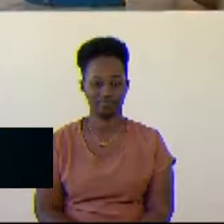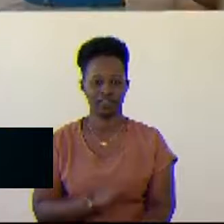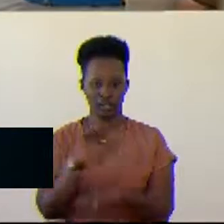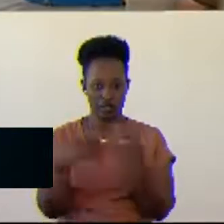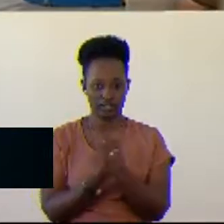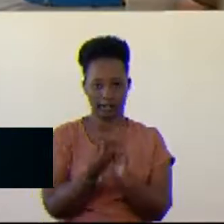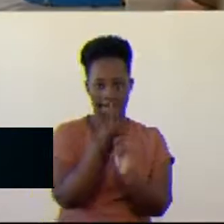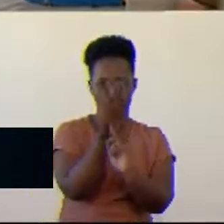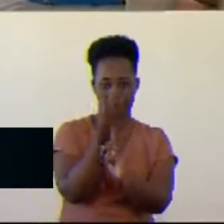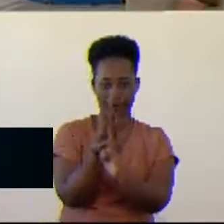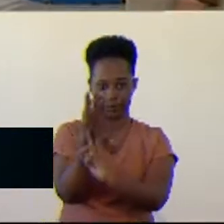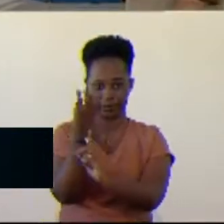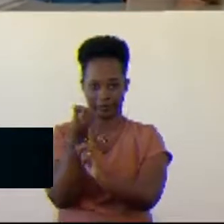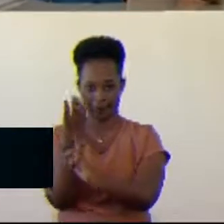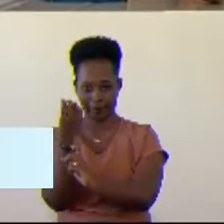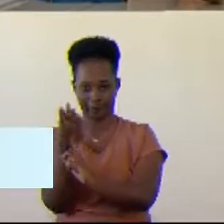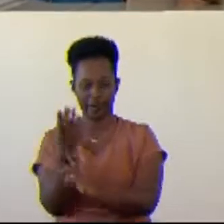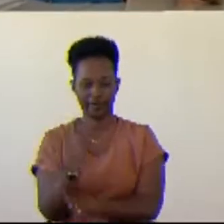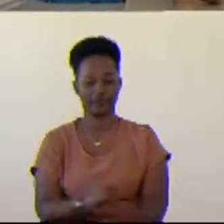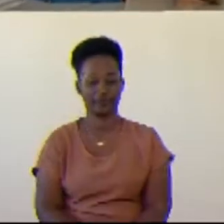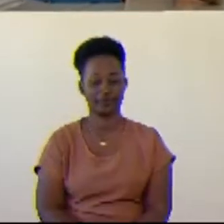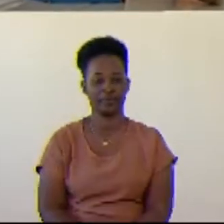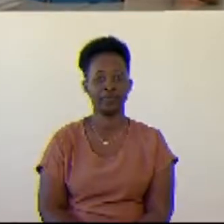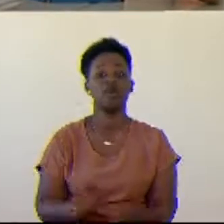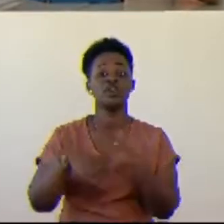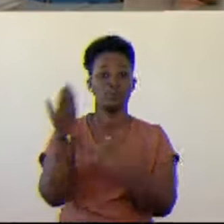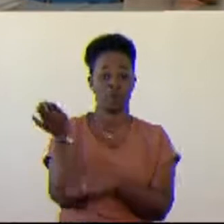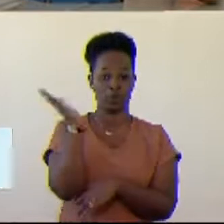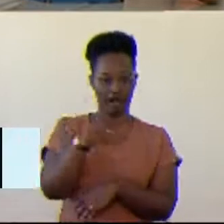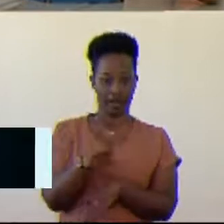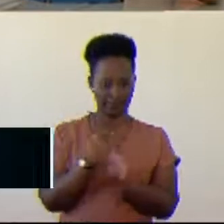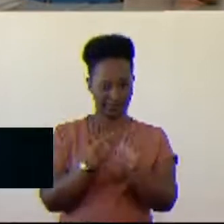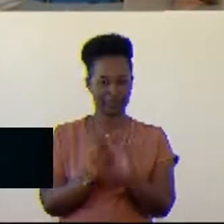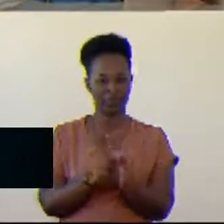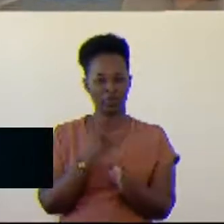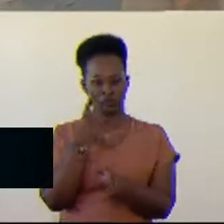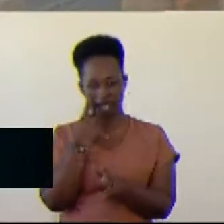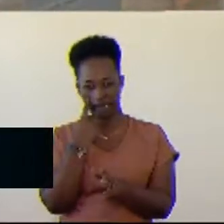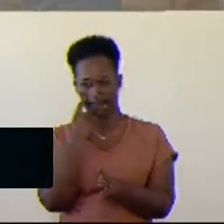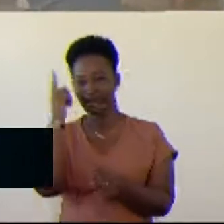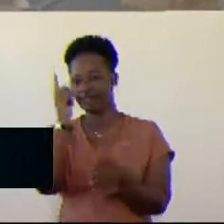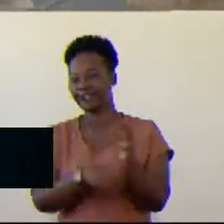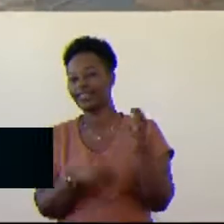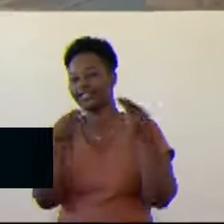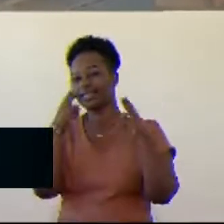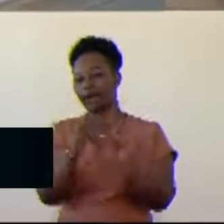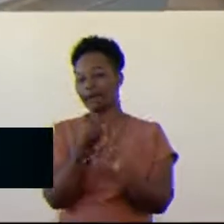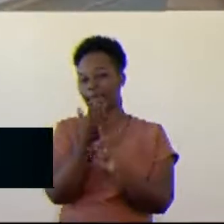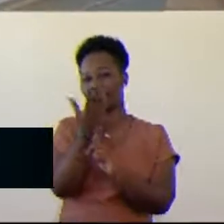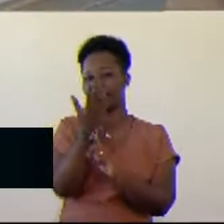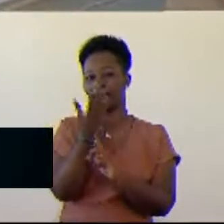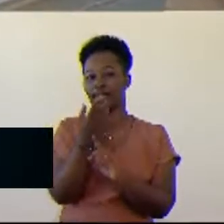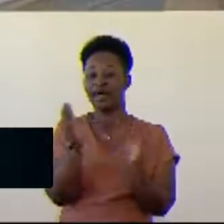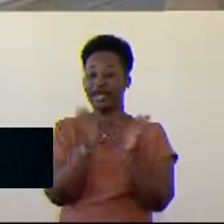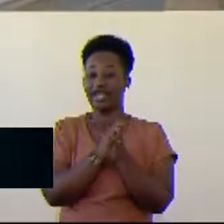Okay, I'll blow this one off. We'll come back to that. We'll observe what will happen to the candles. And I believe